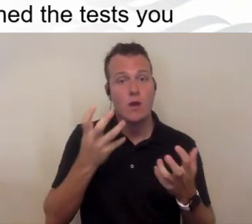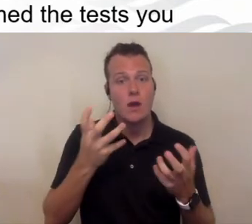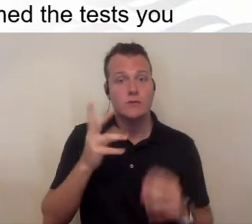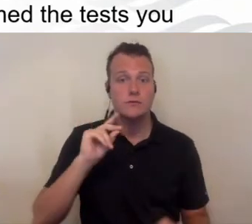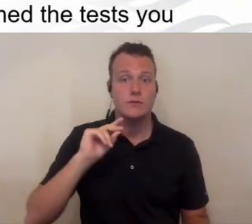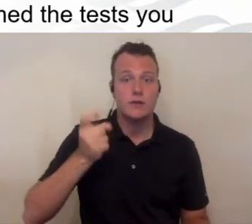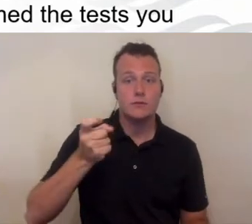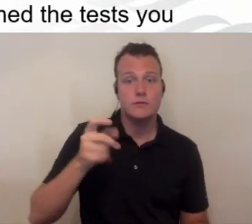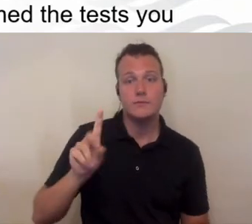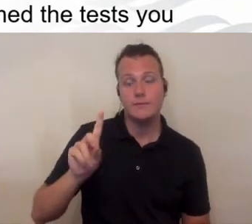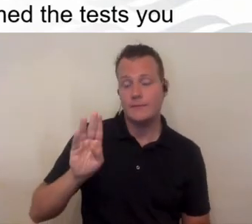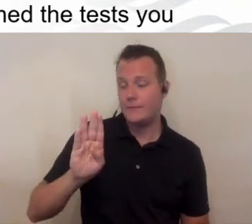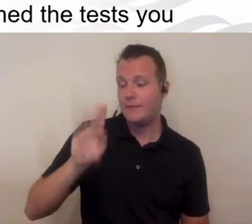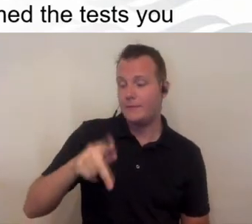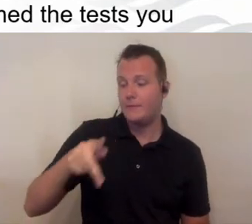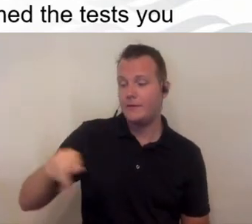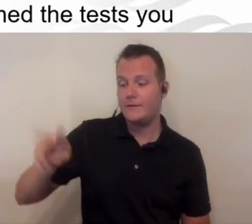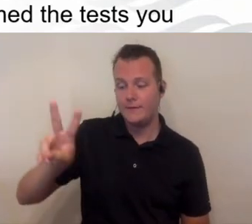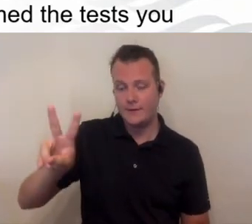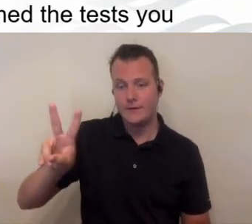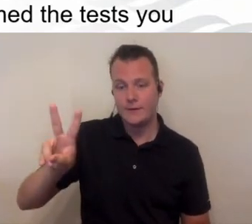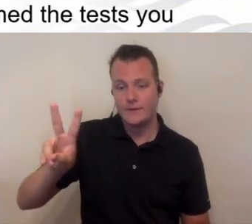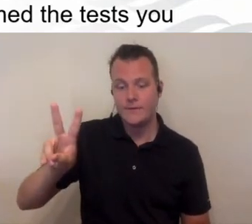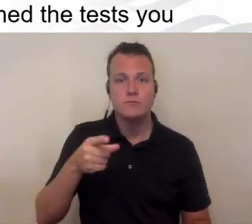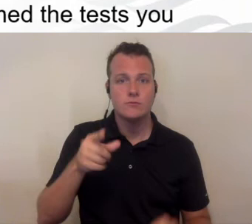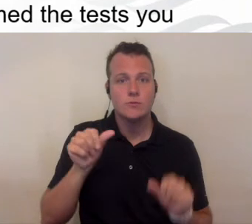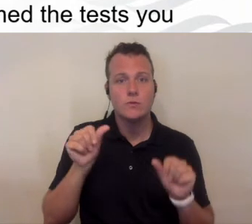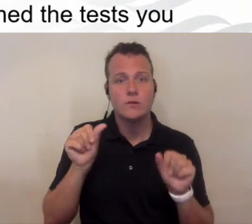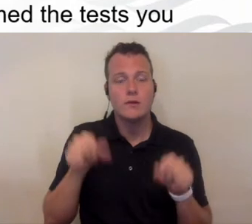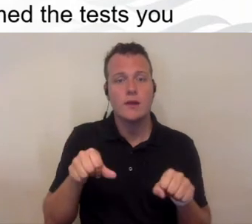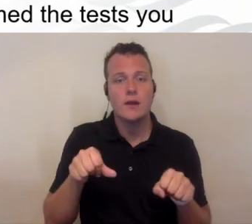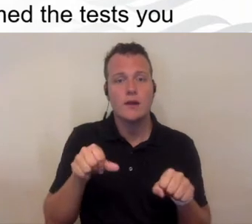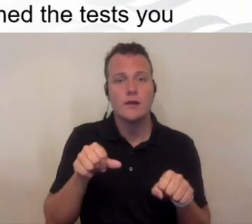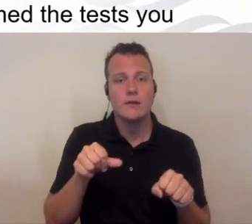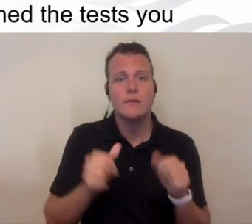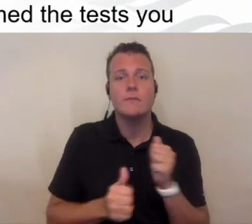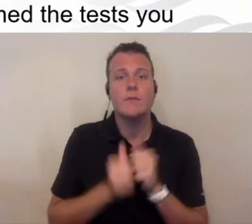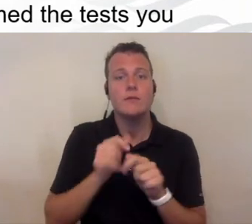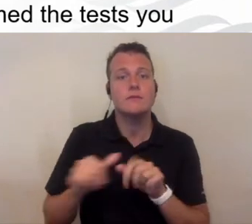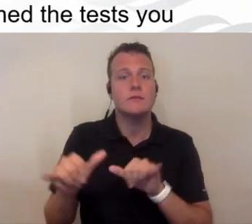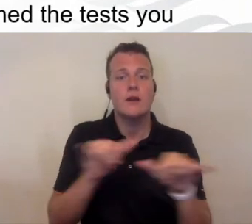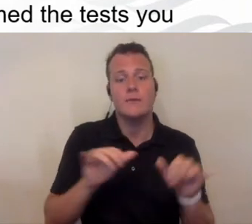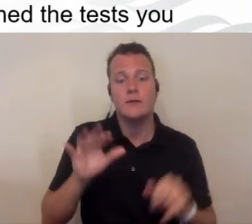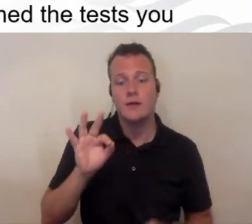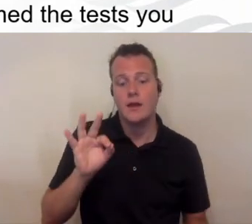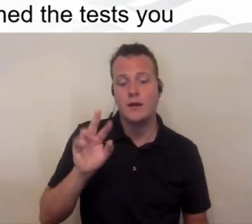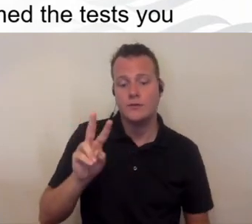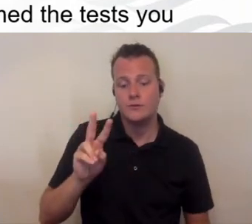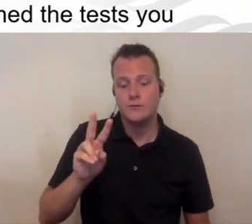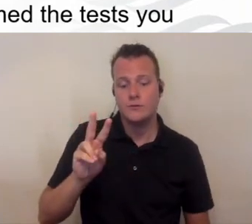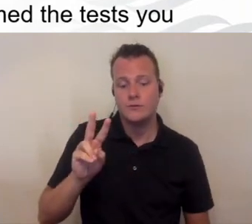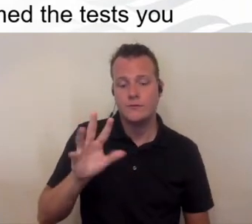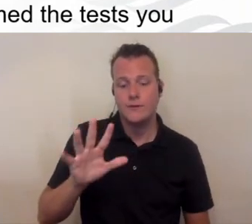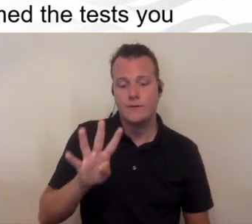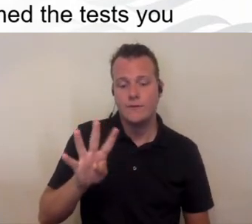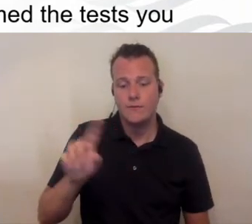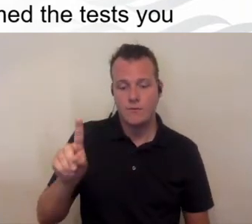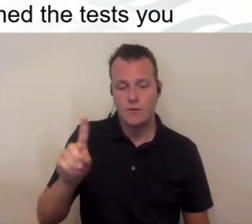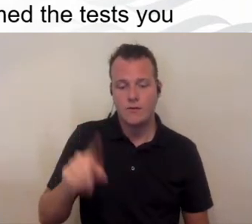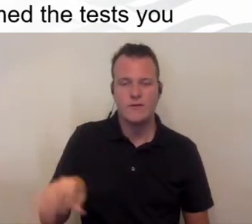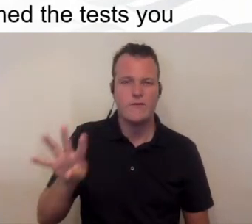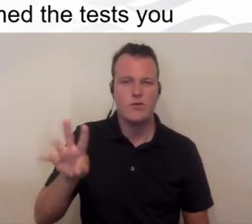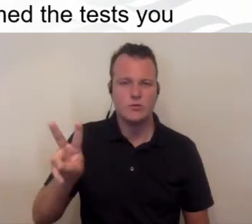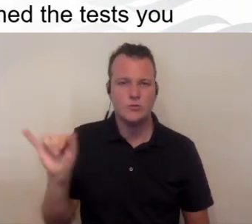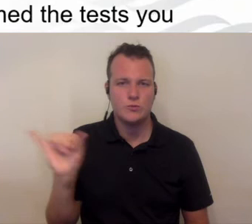diagnose BPPV, benign paroxysmal positional vertigo, you can do most commonly 92541